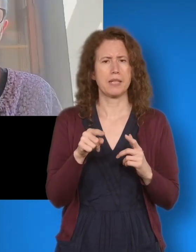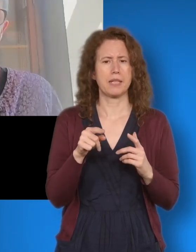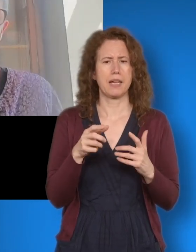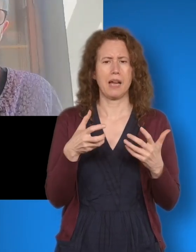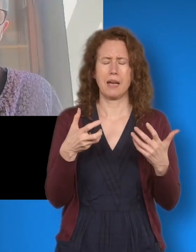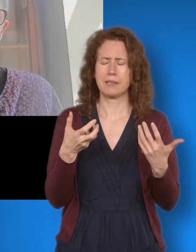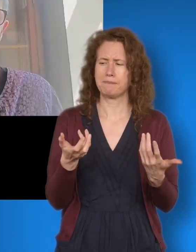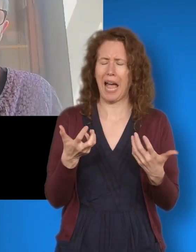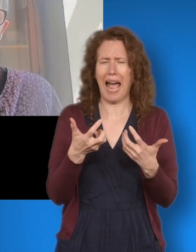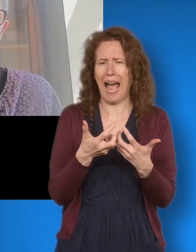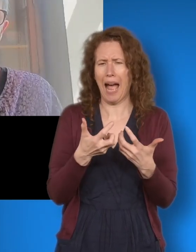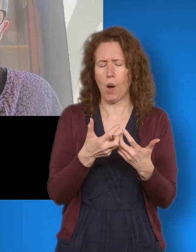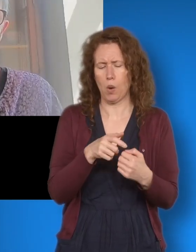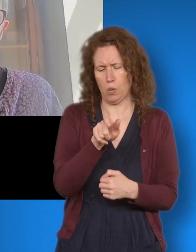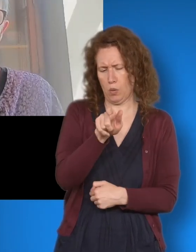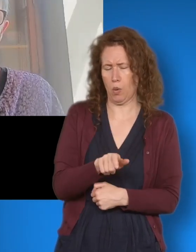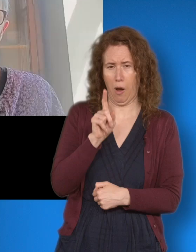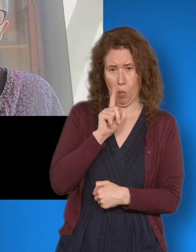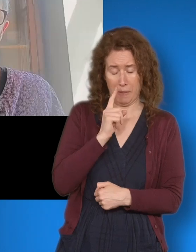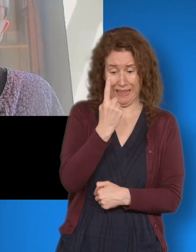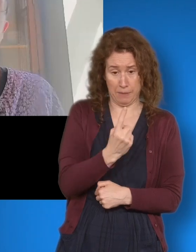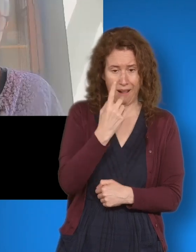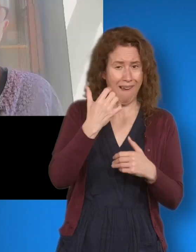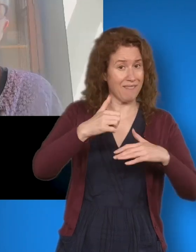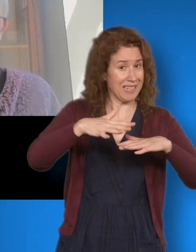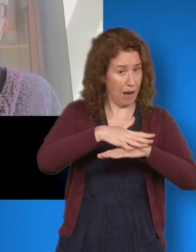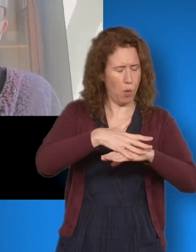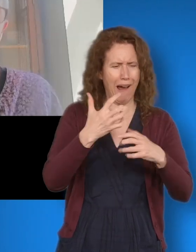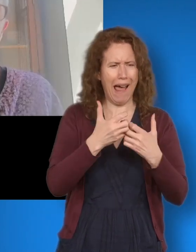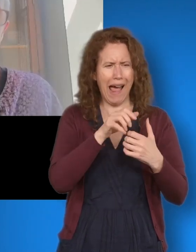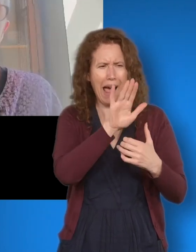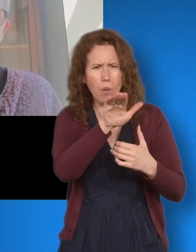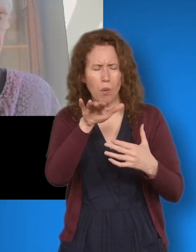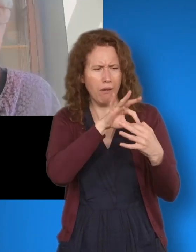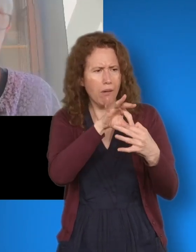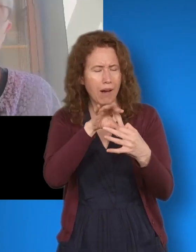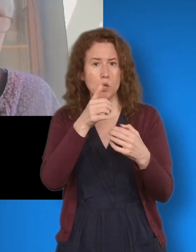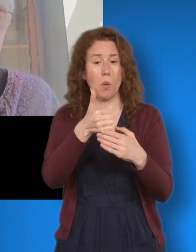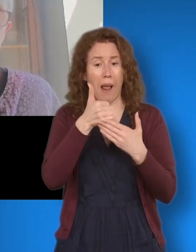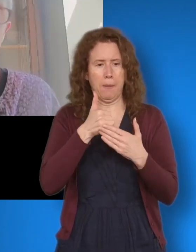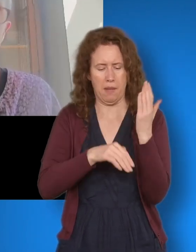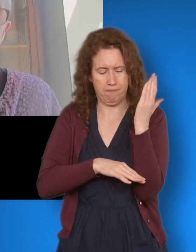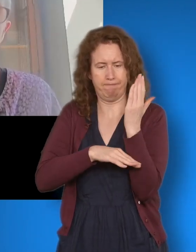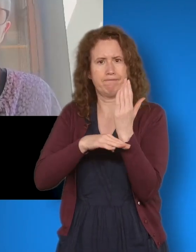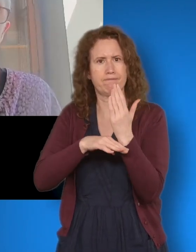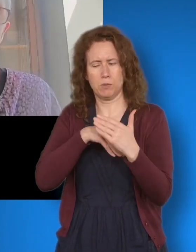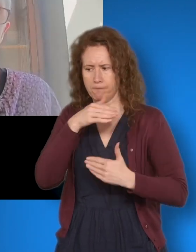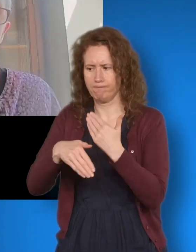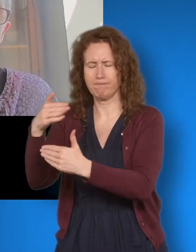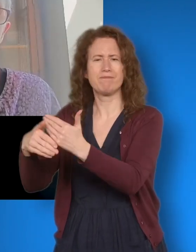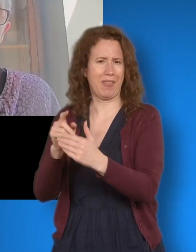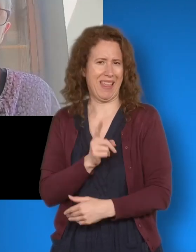how women can tap into their networks to help them progress their career at the